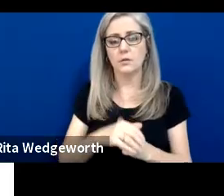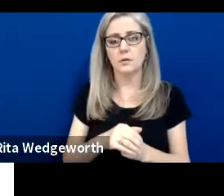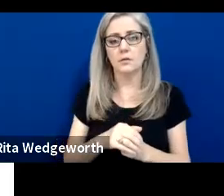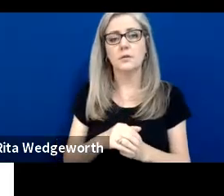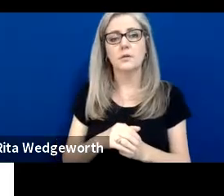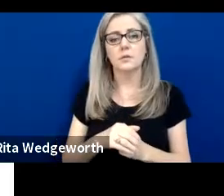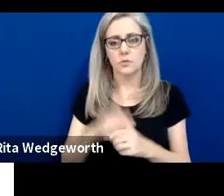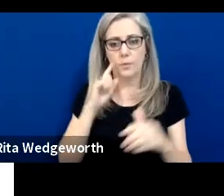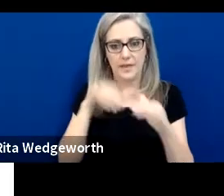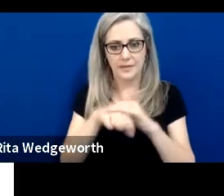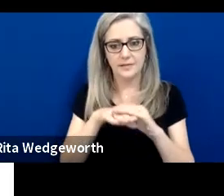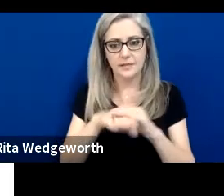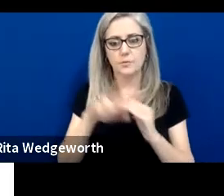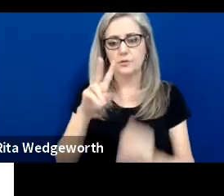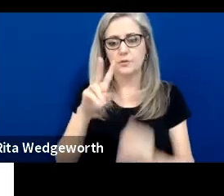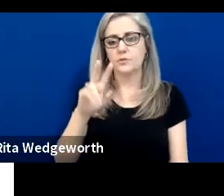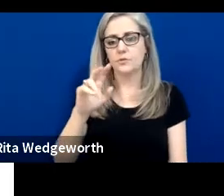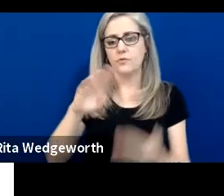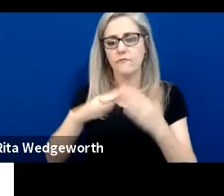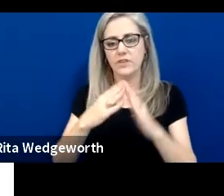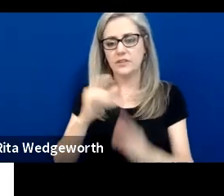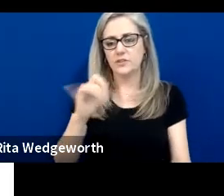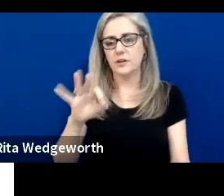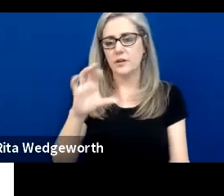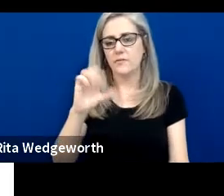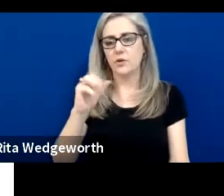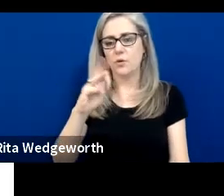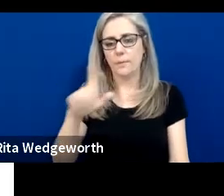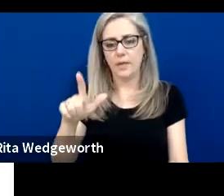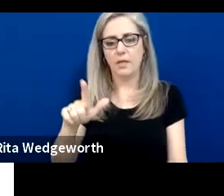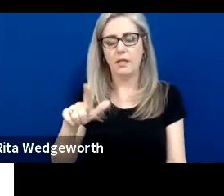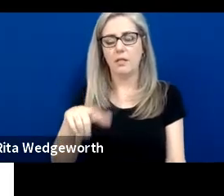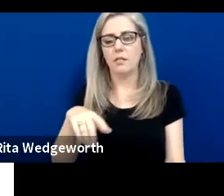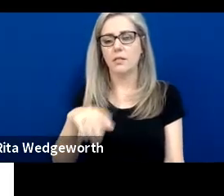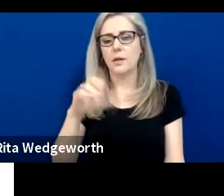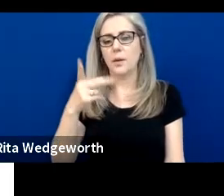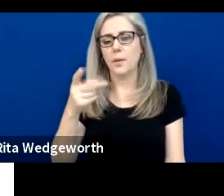obviously, the preserve at Pecan Creek, and other